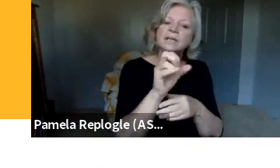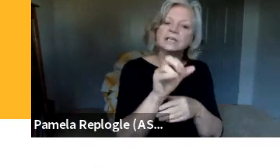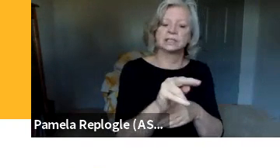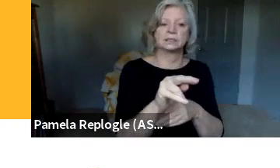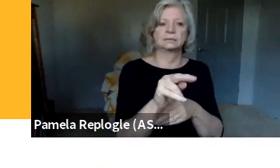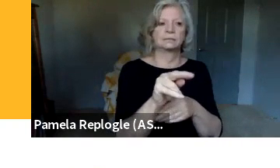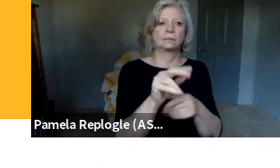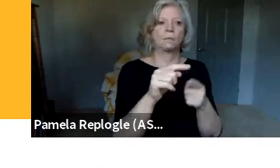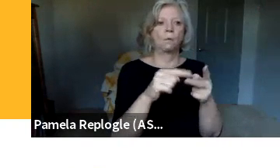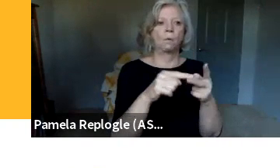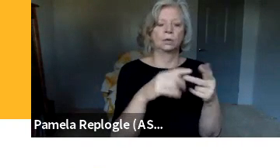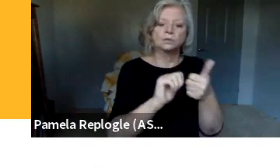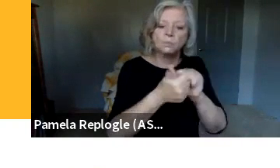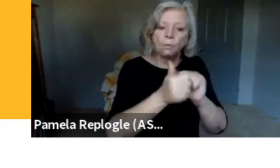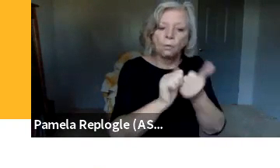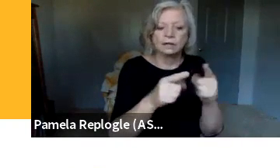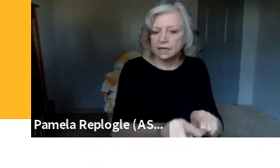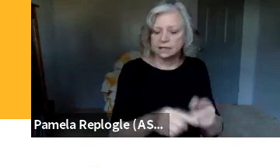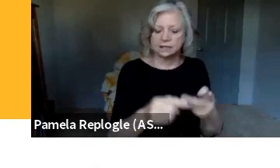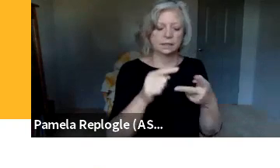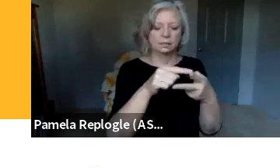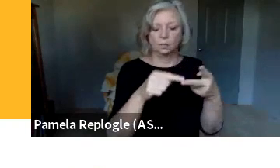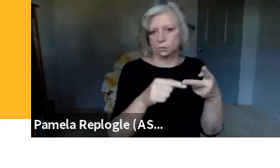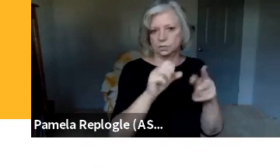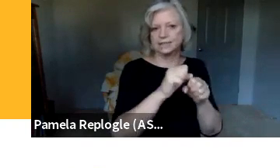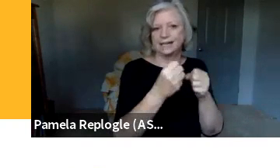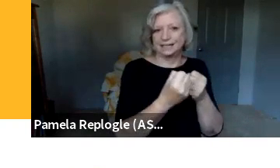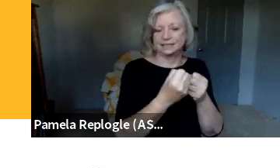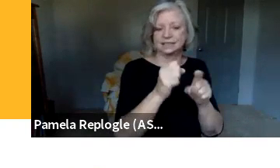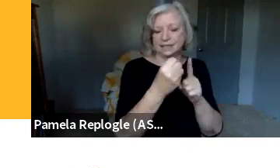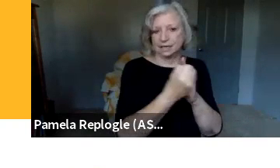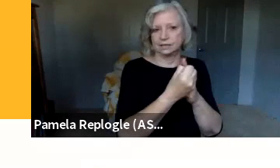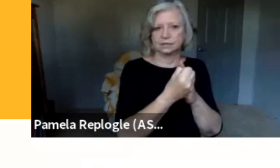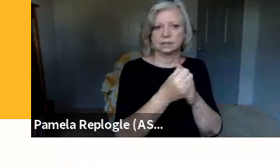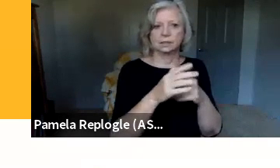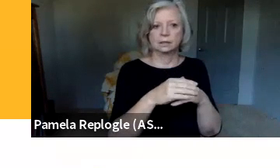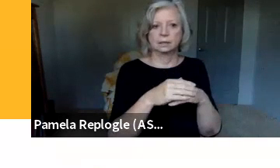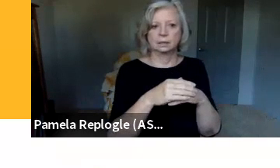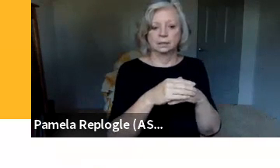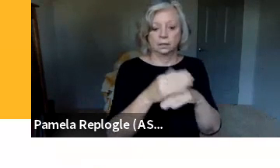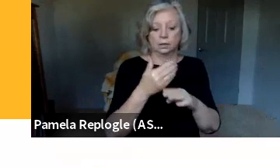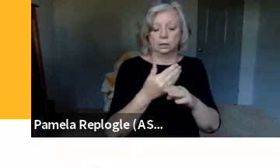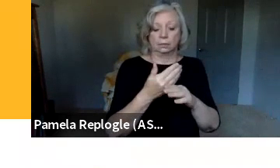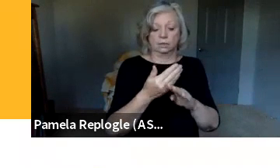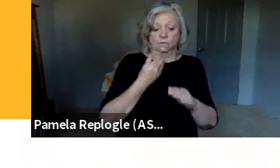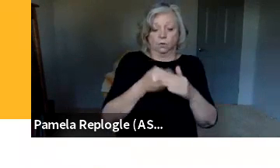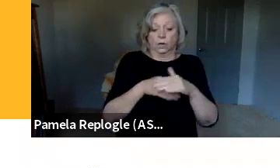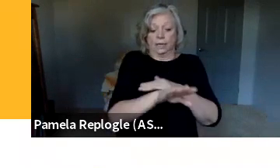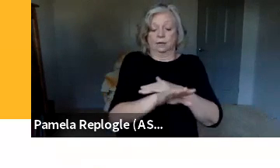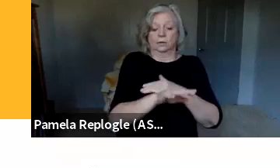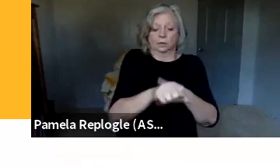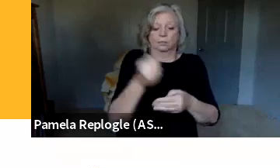event. And in those settings, pre-entry proof of vaccination